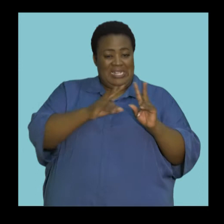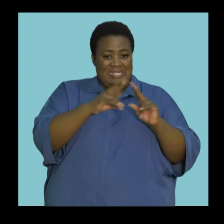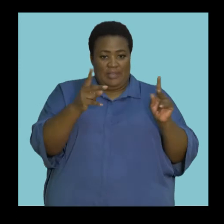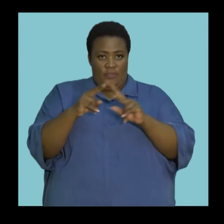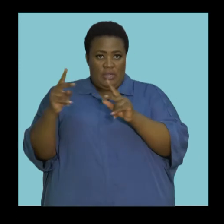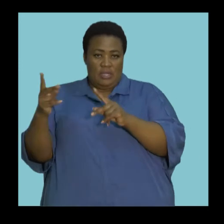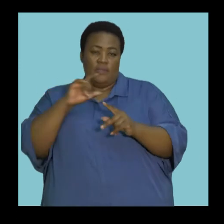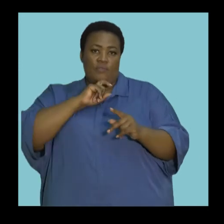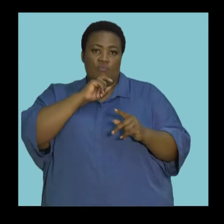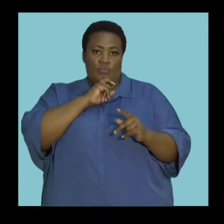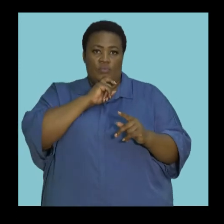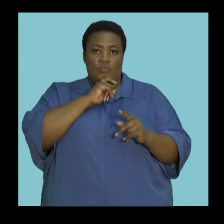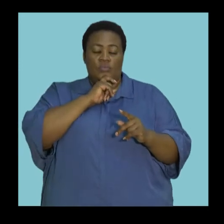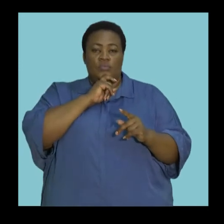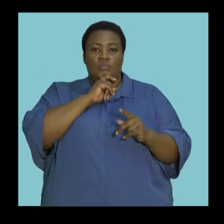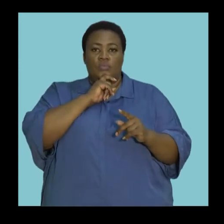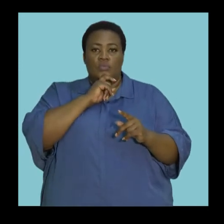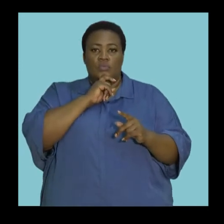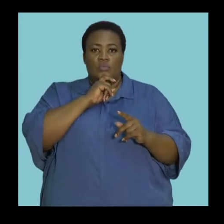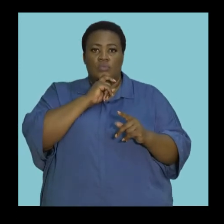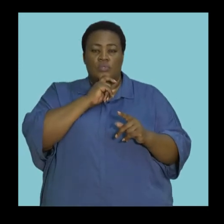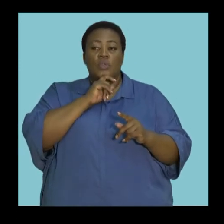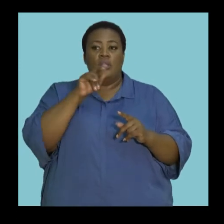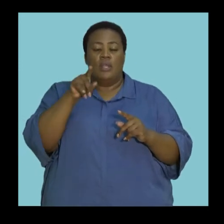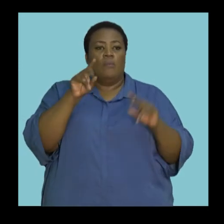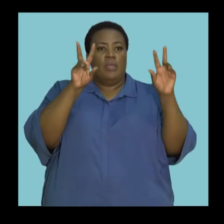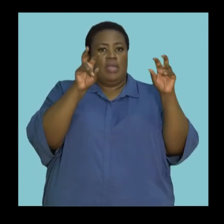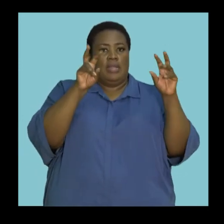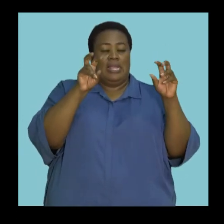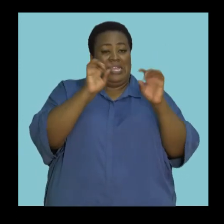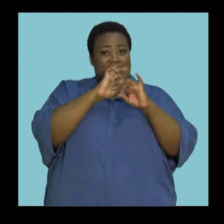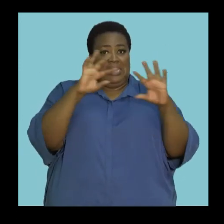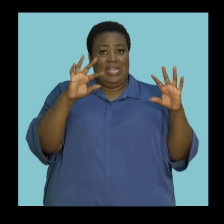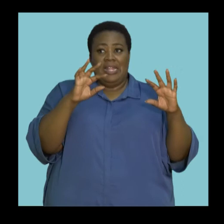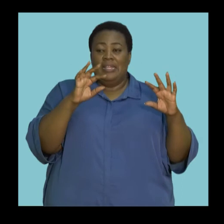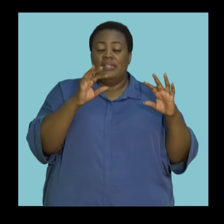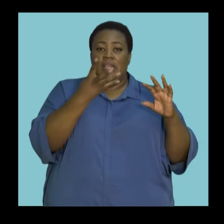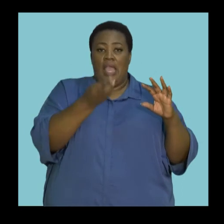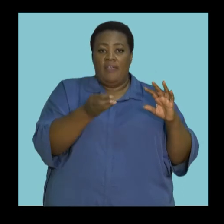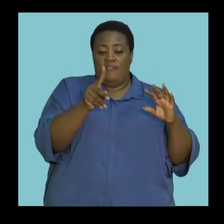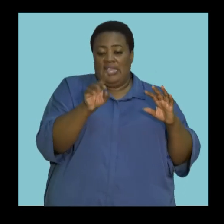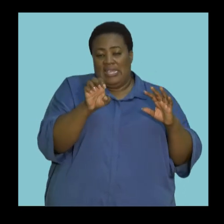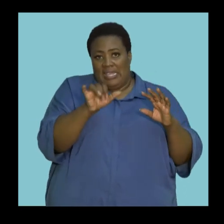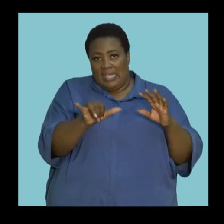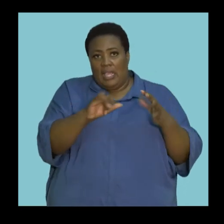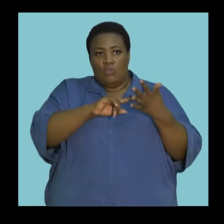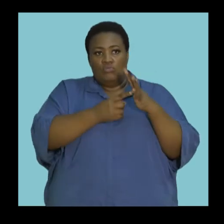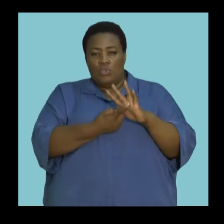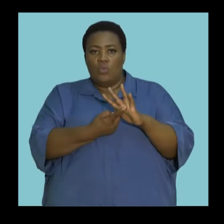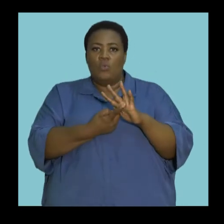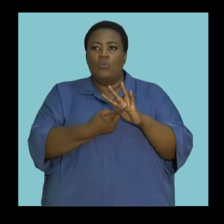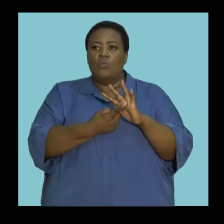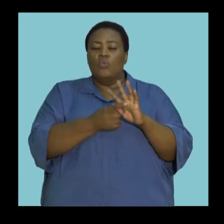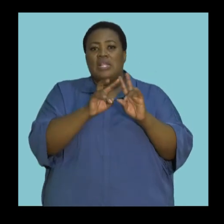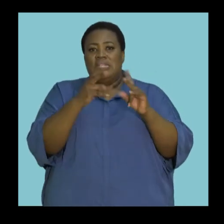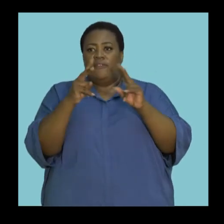types of contraceptives used amongst a group of women. So that would be the heading. And clearly I've got a key, or I've illustrated the different